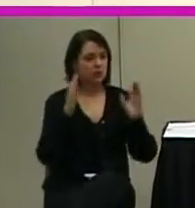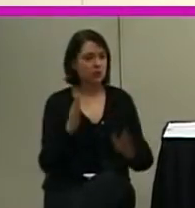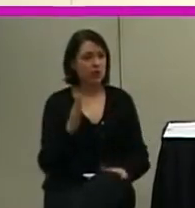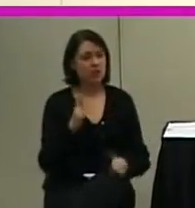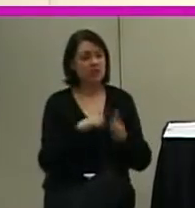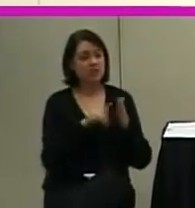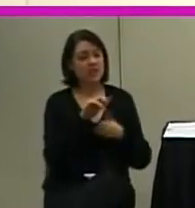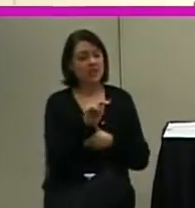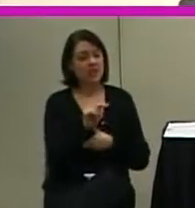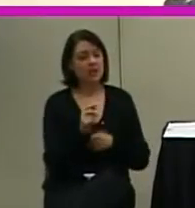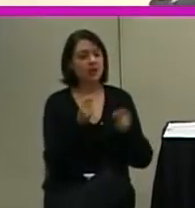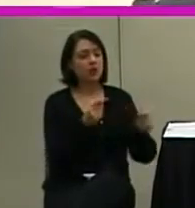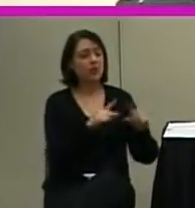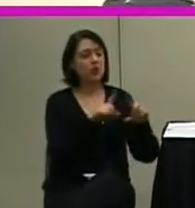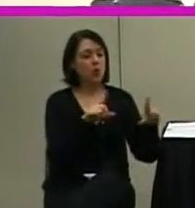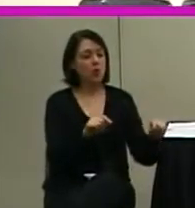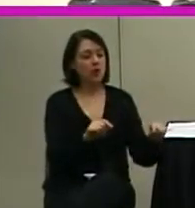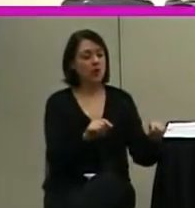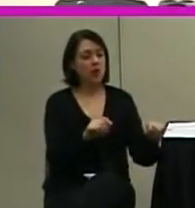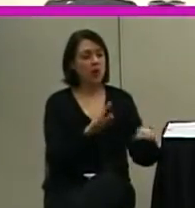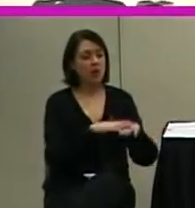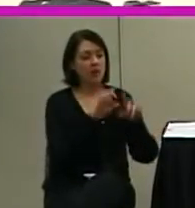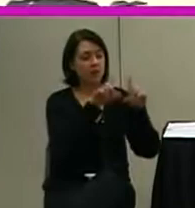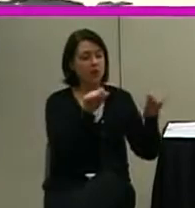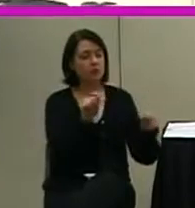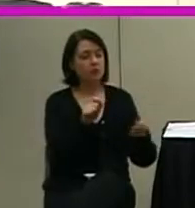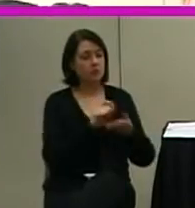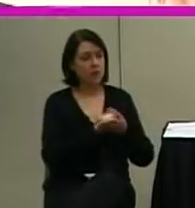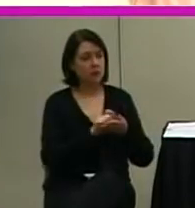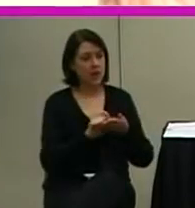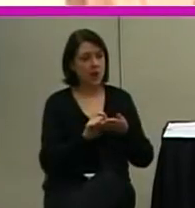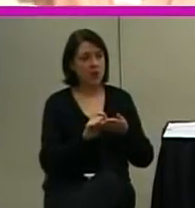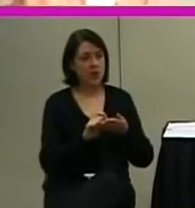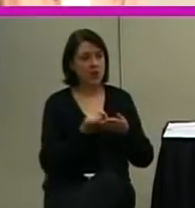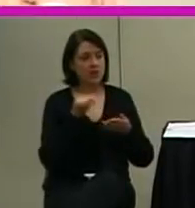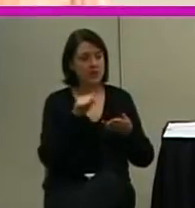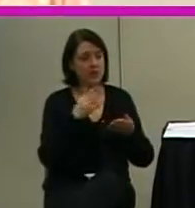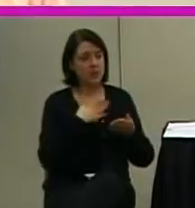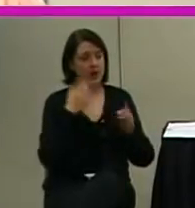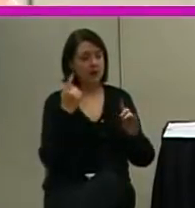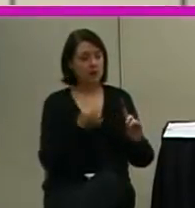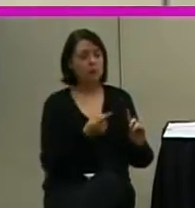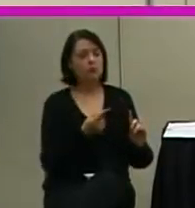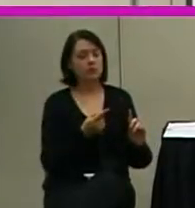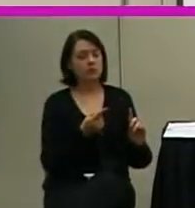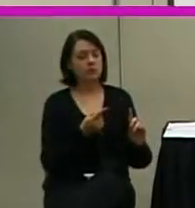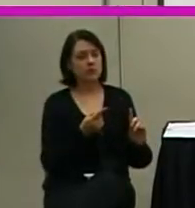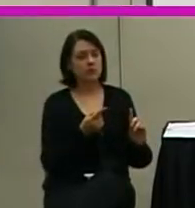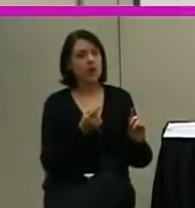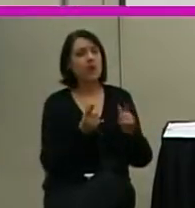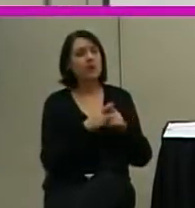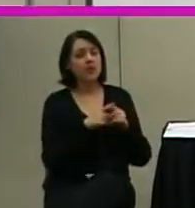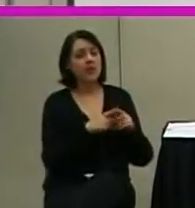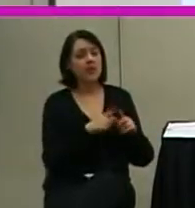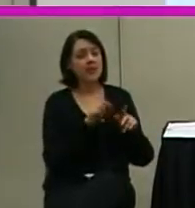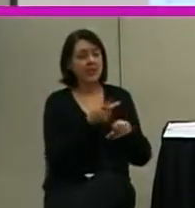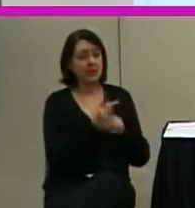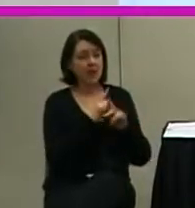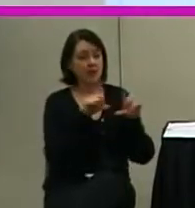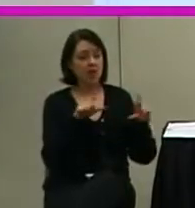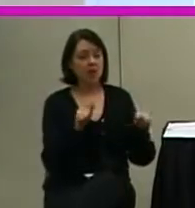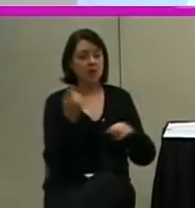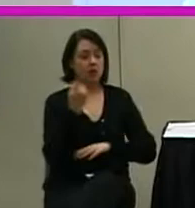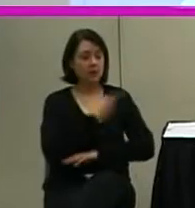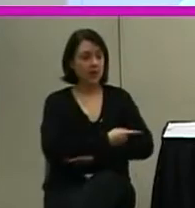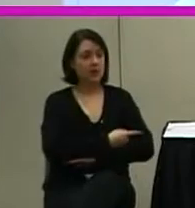get a card. On that card, they're supposed to write down, these are my goals. They then carry that card with them all